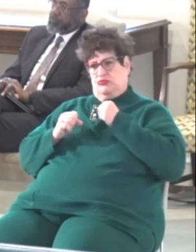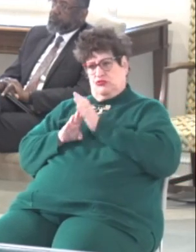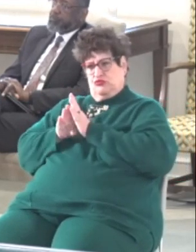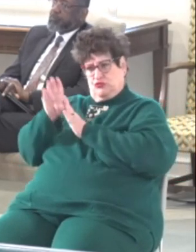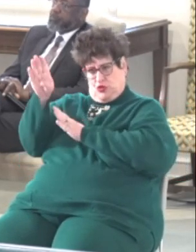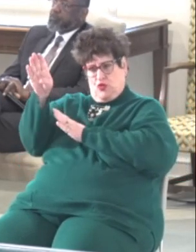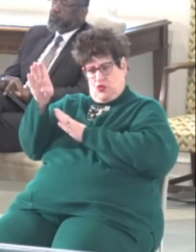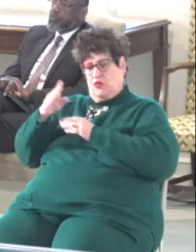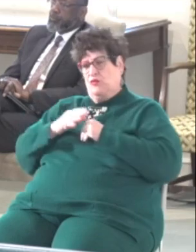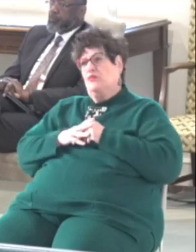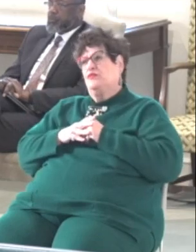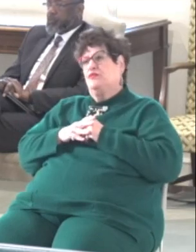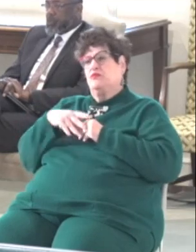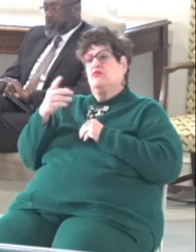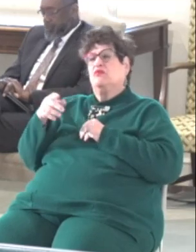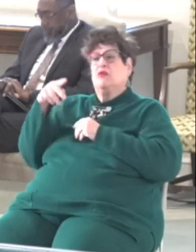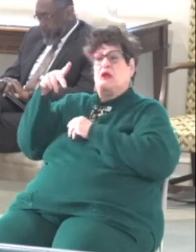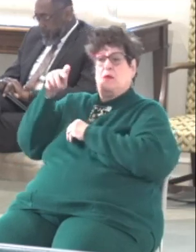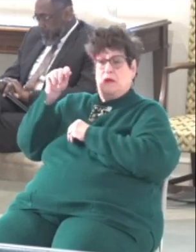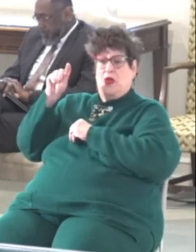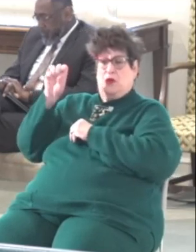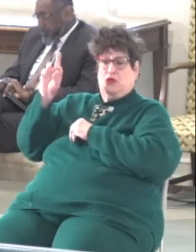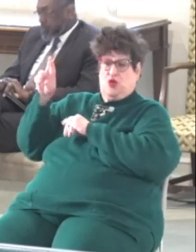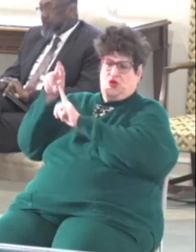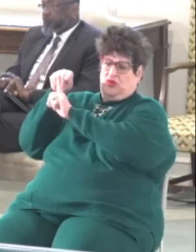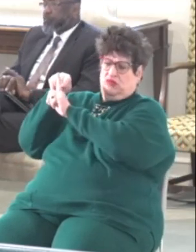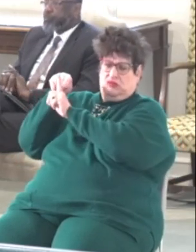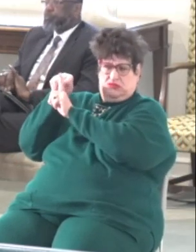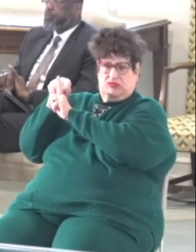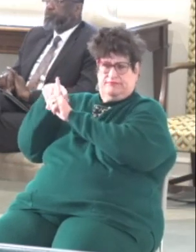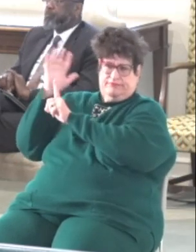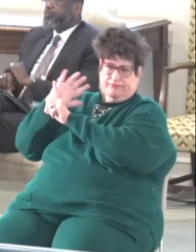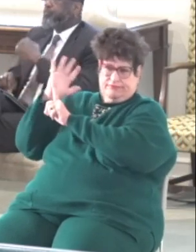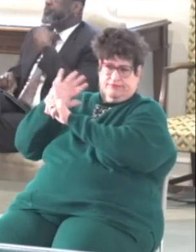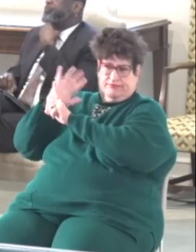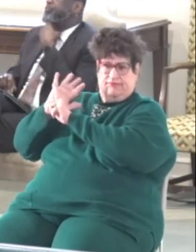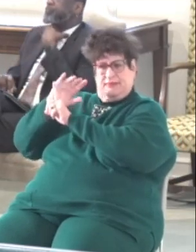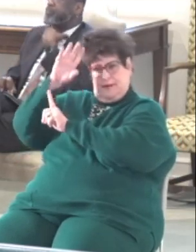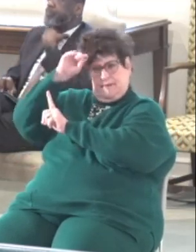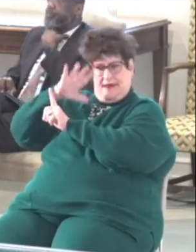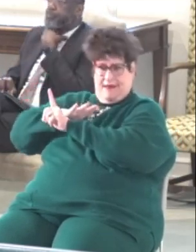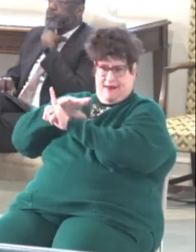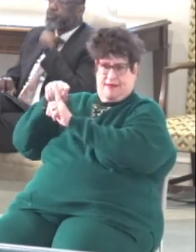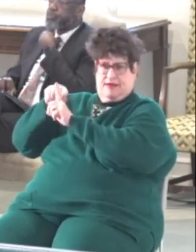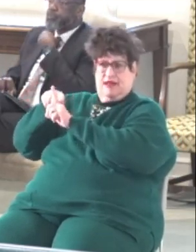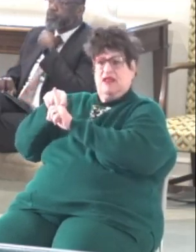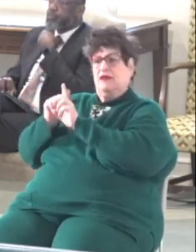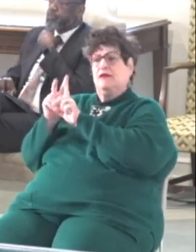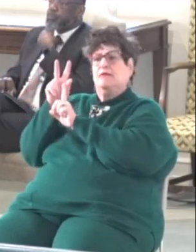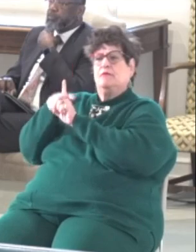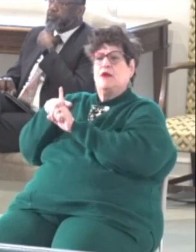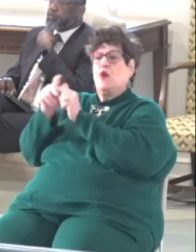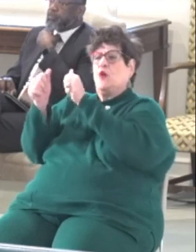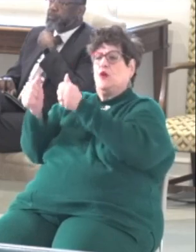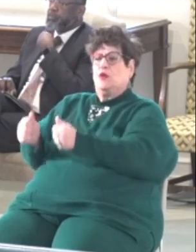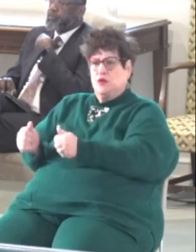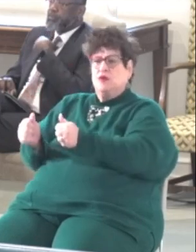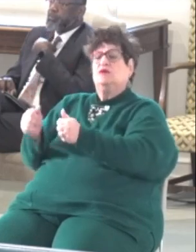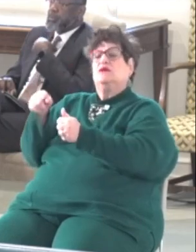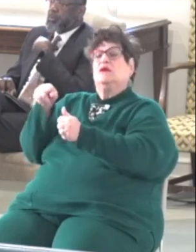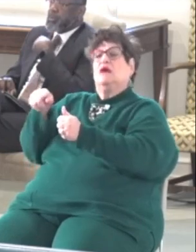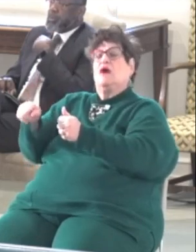Parker Palmer, the Quaker writer and activist, the teacher, he asked on Facebook a